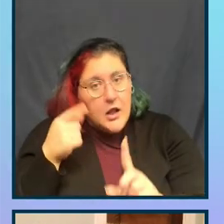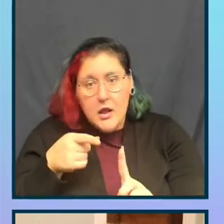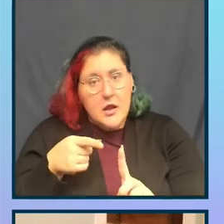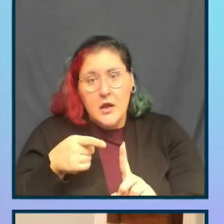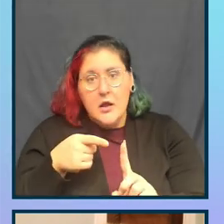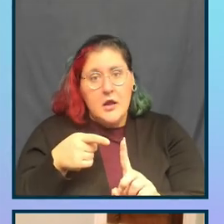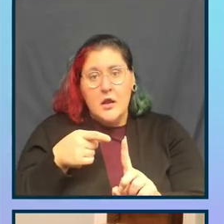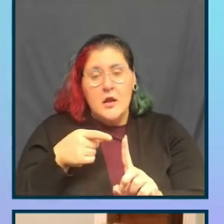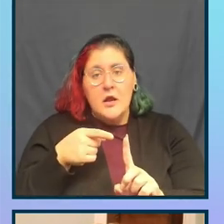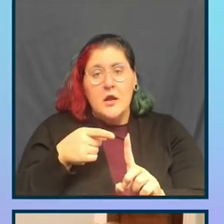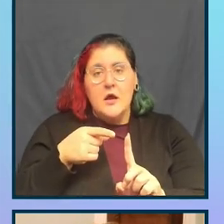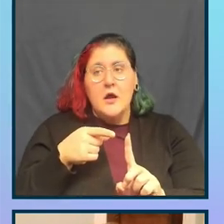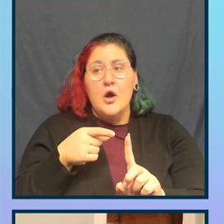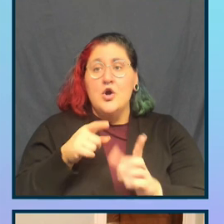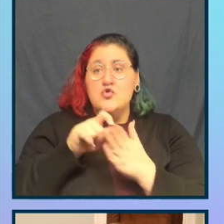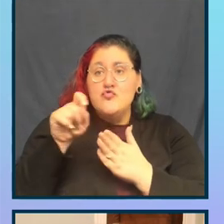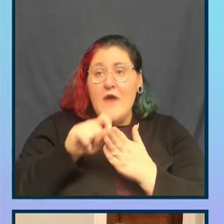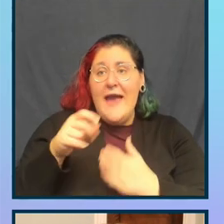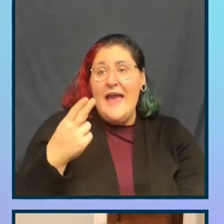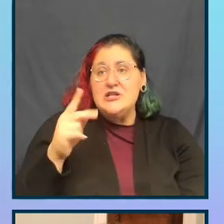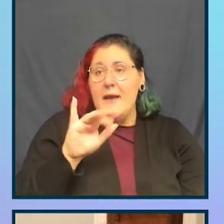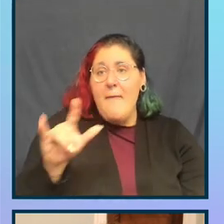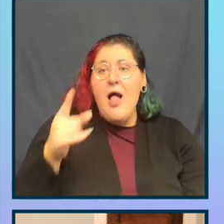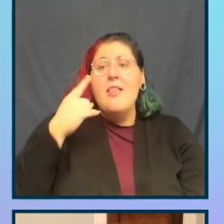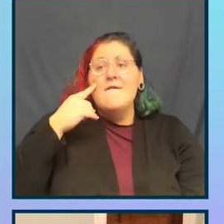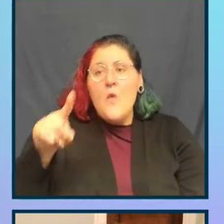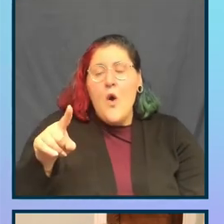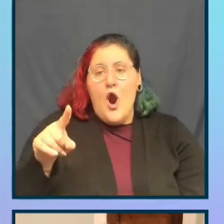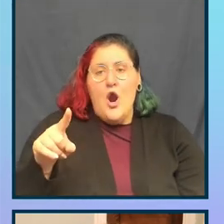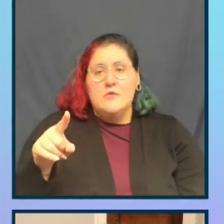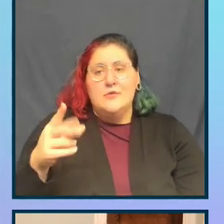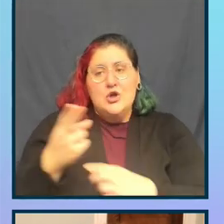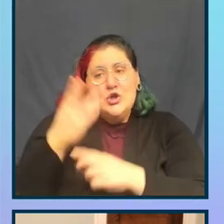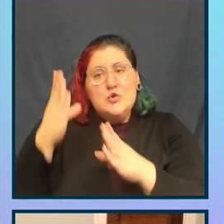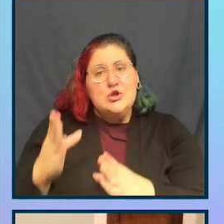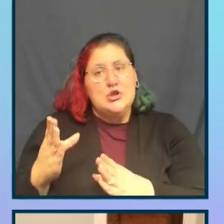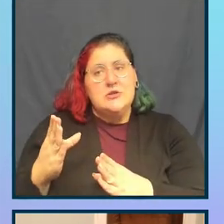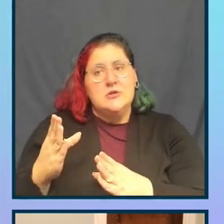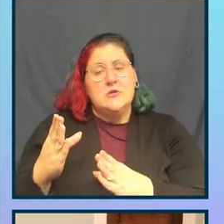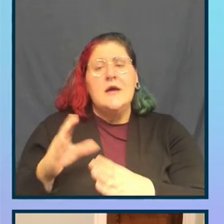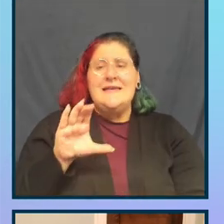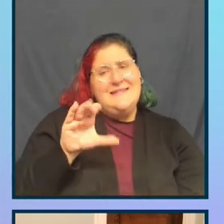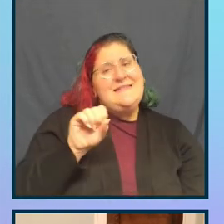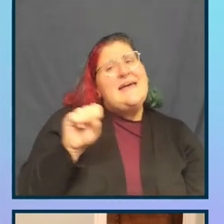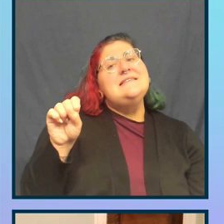user agents. You write CSS to communicate with visual users.